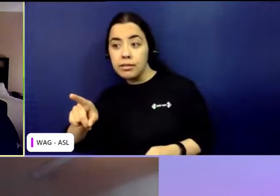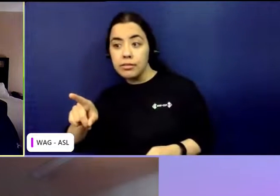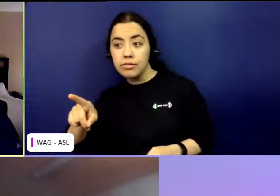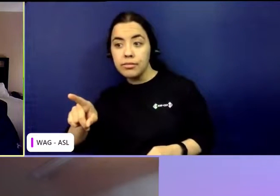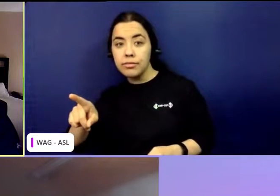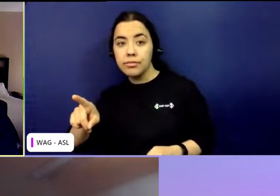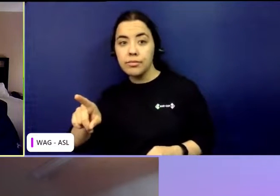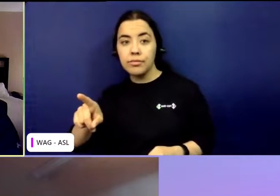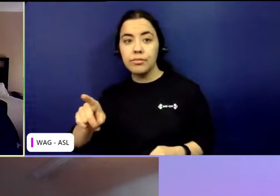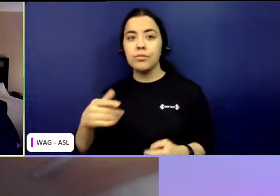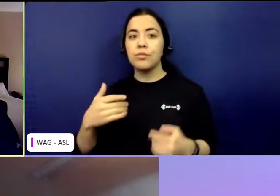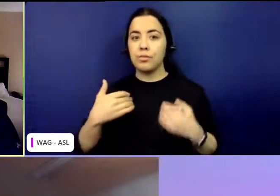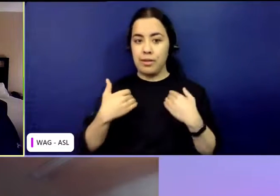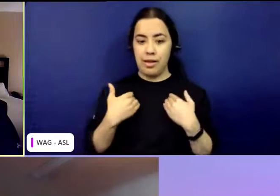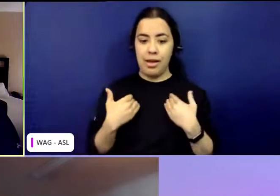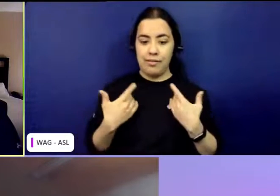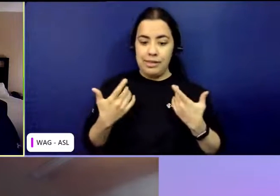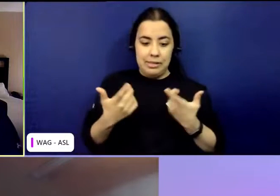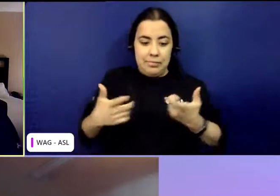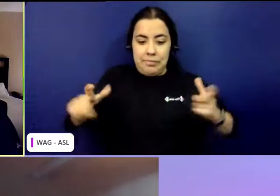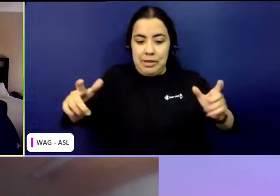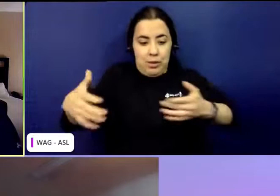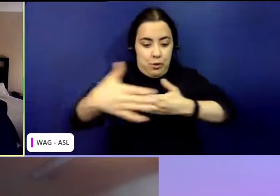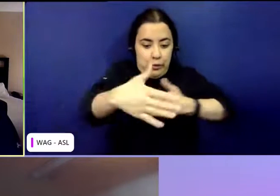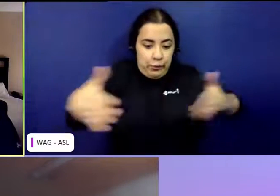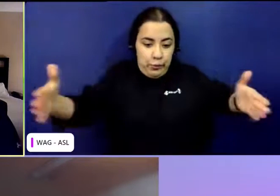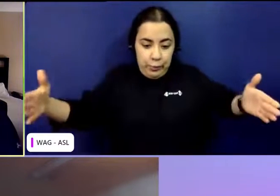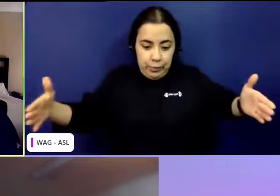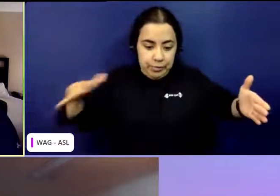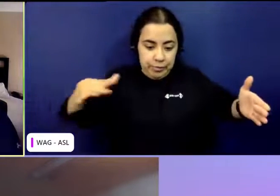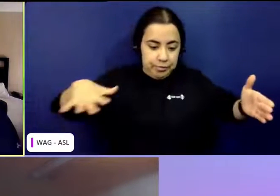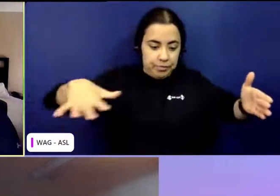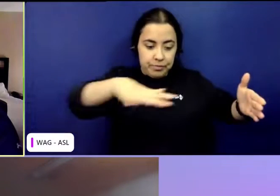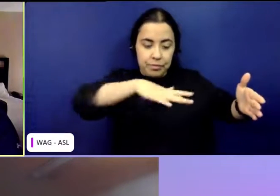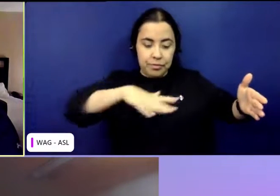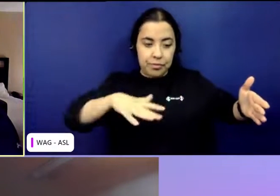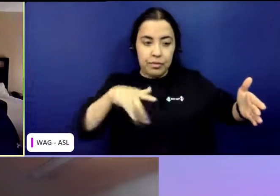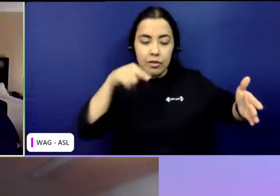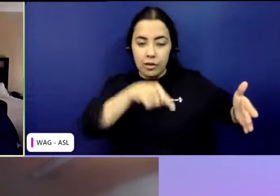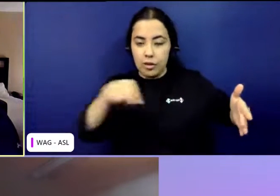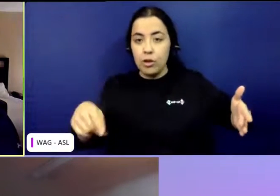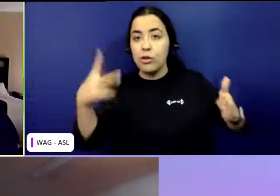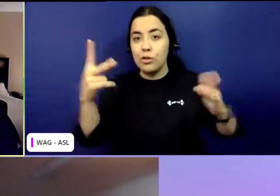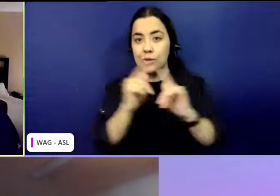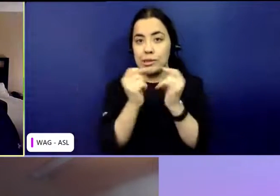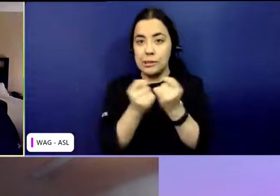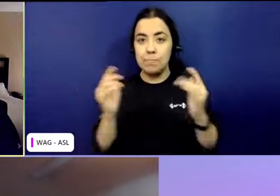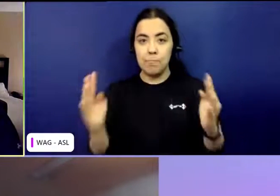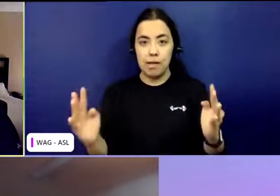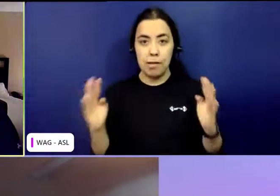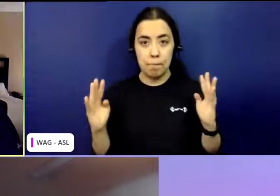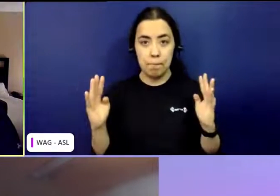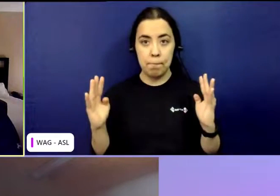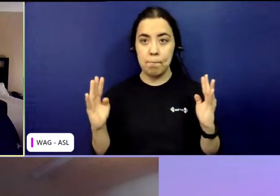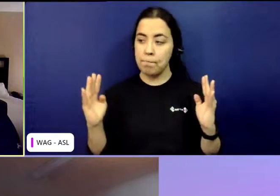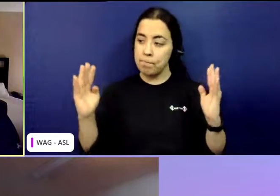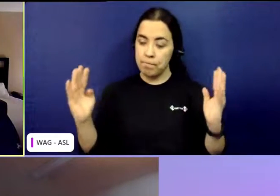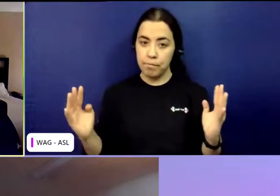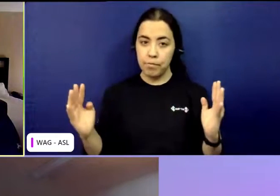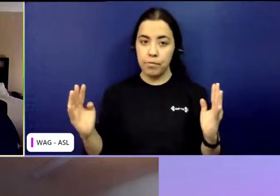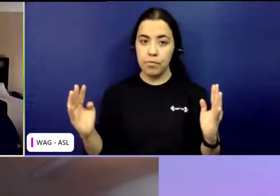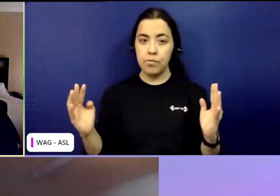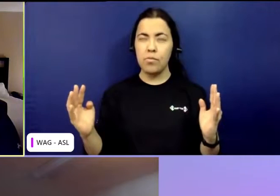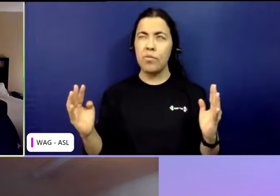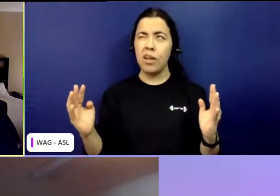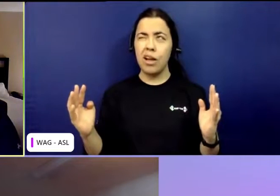we actually had this big room that we were in. We had 2 teams lined up. We managed to